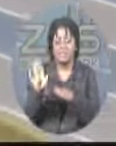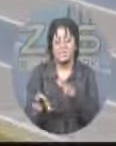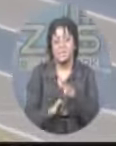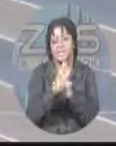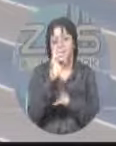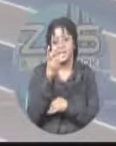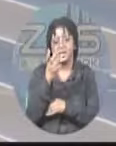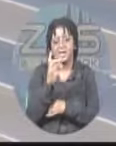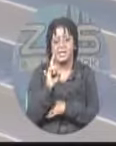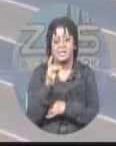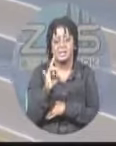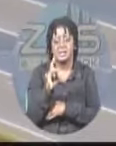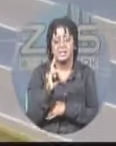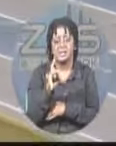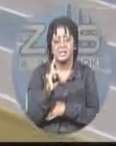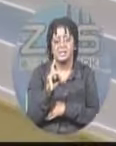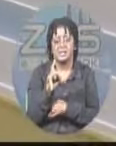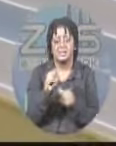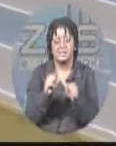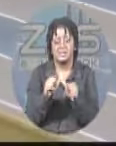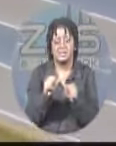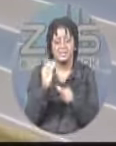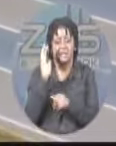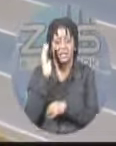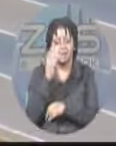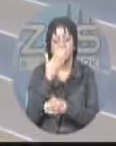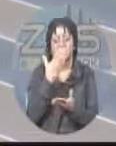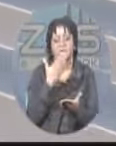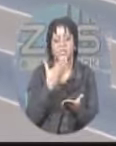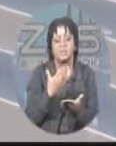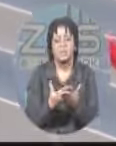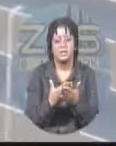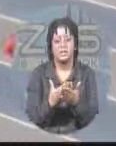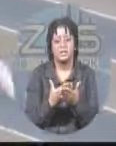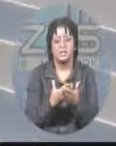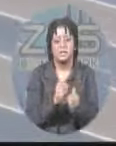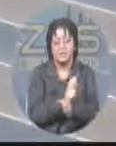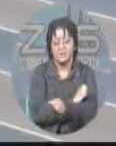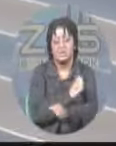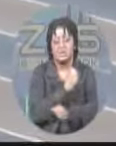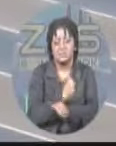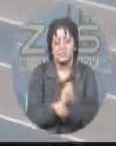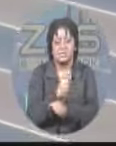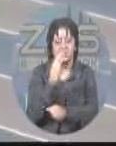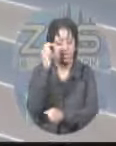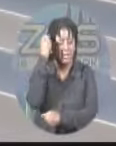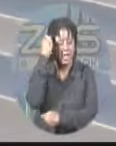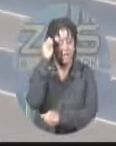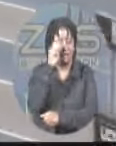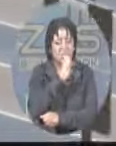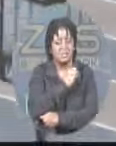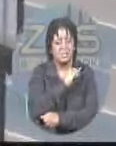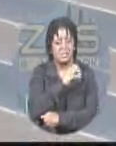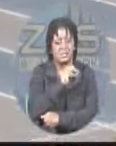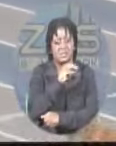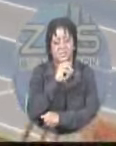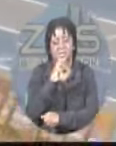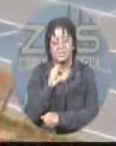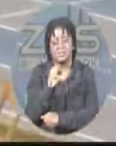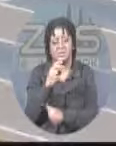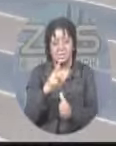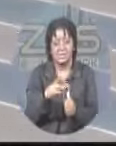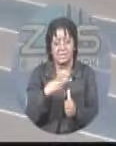18, still looking good. The momentum, Tyrell Sims would cross the line second in